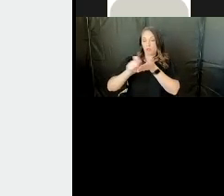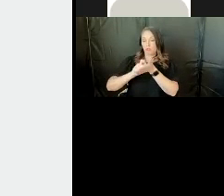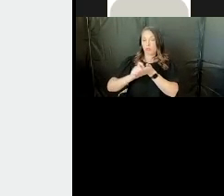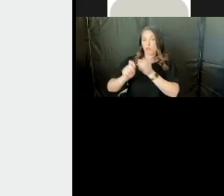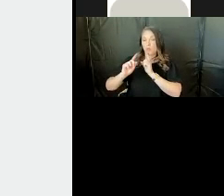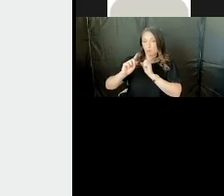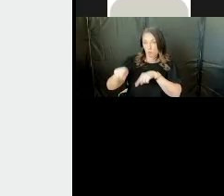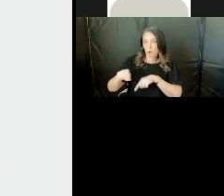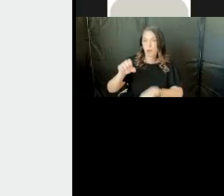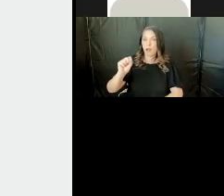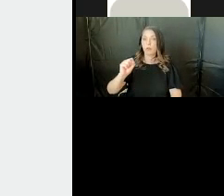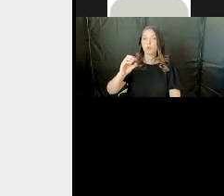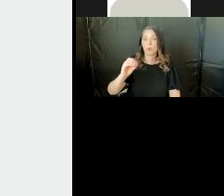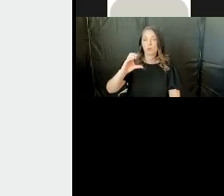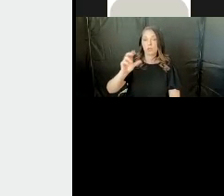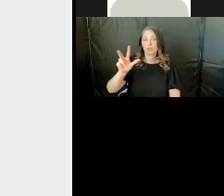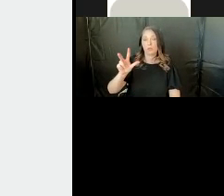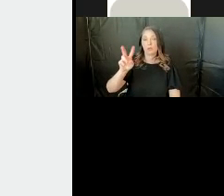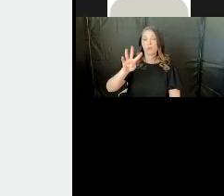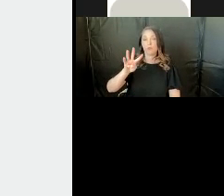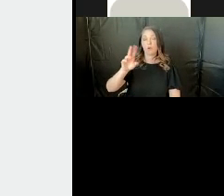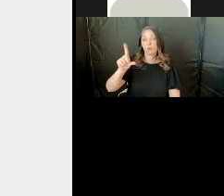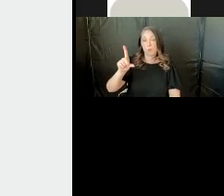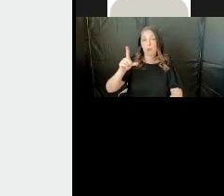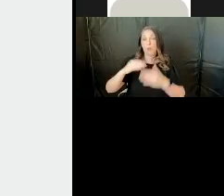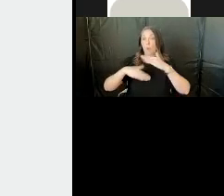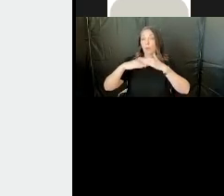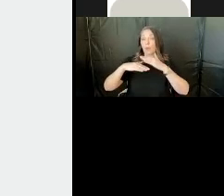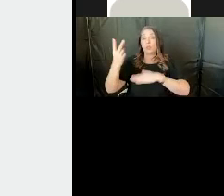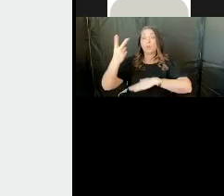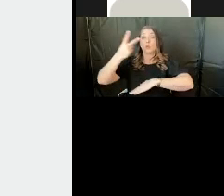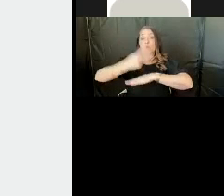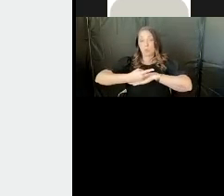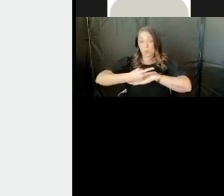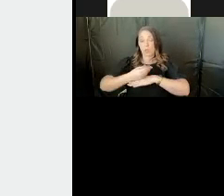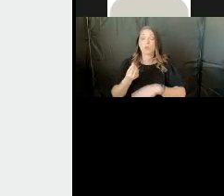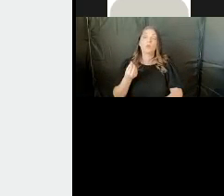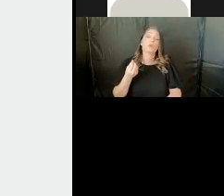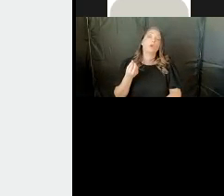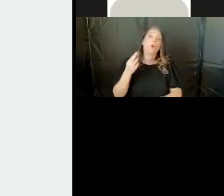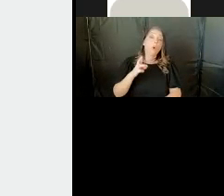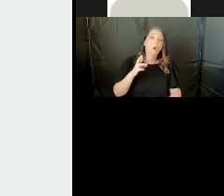341 within 2 days to long-term care ombudsman or the law enforcement.